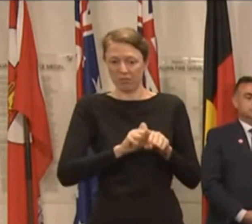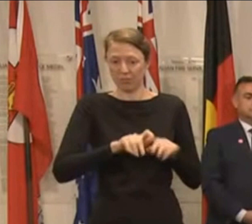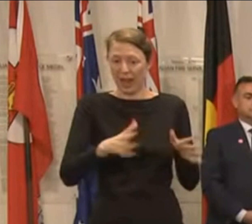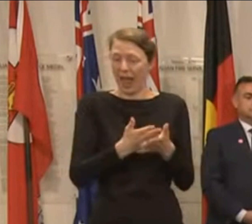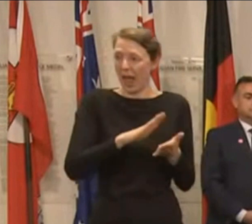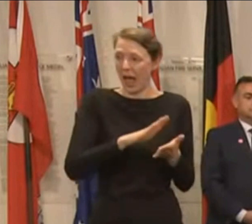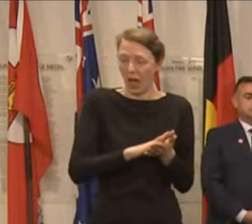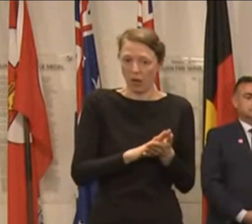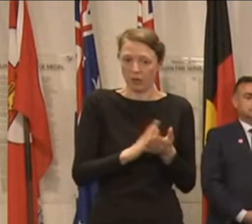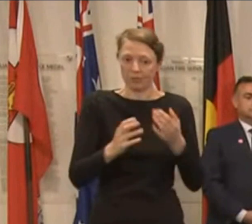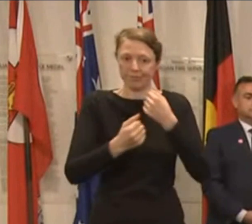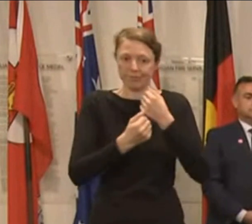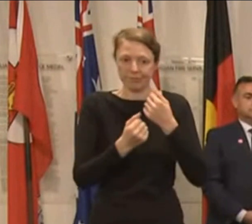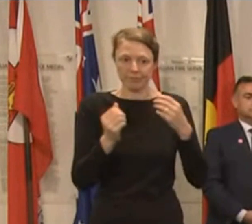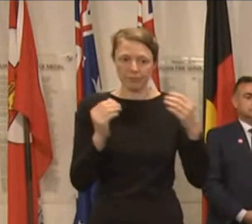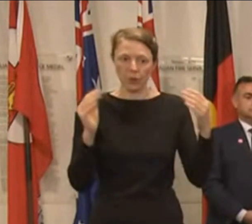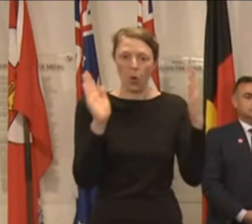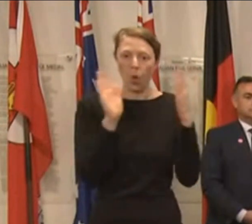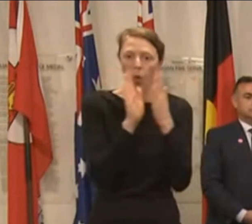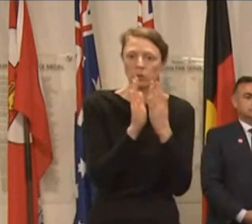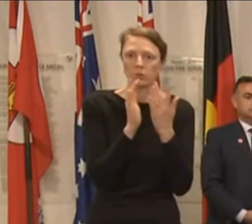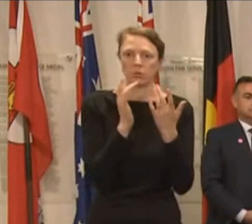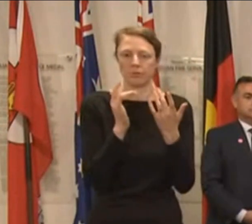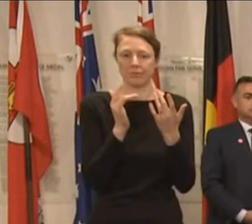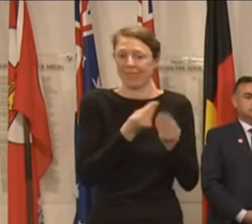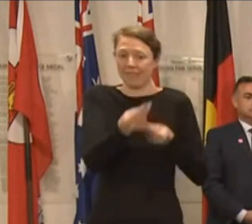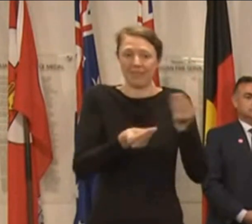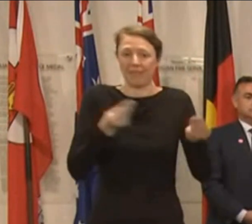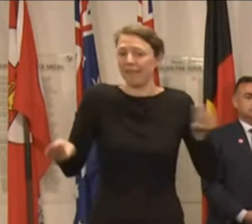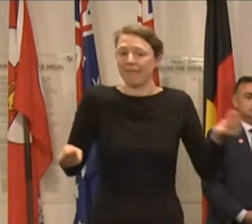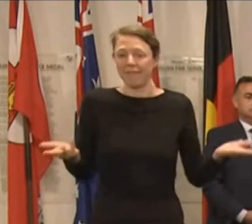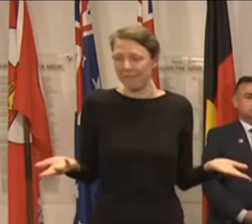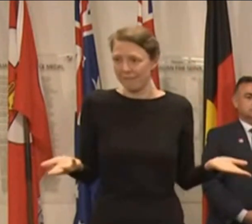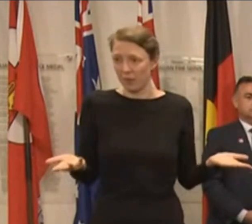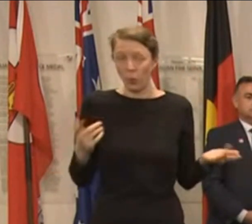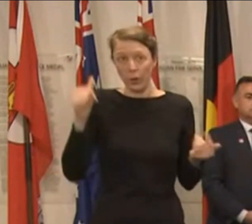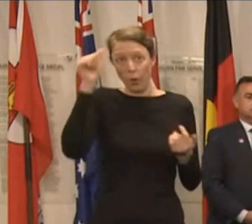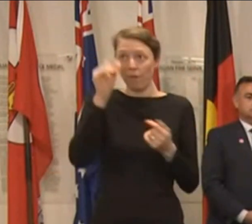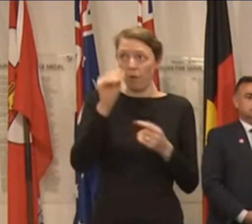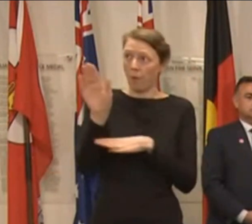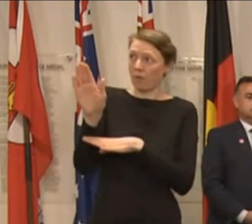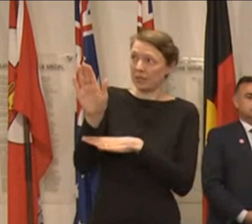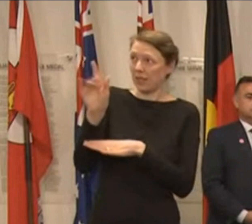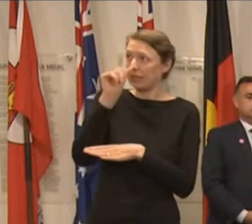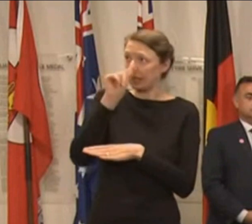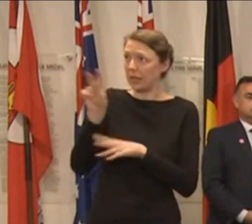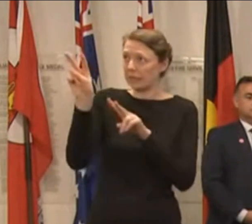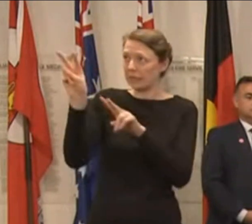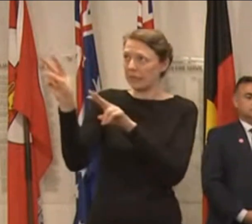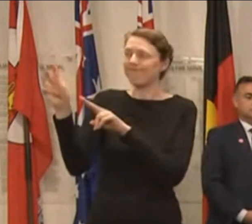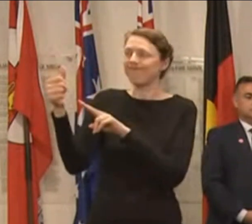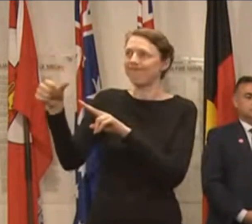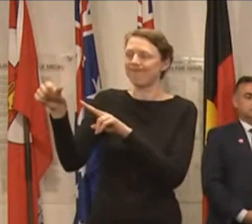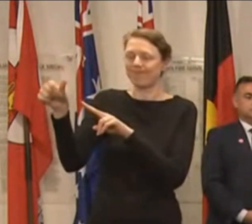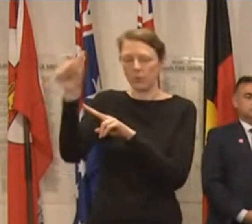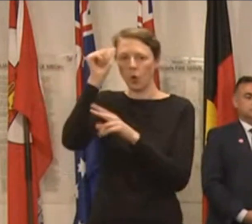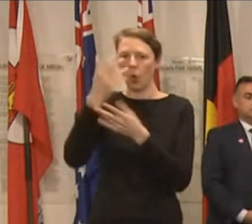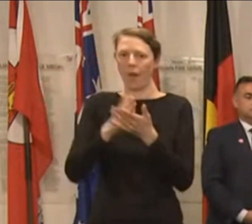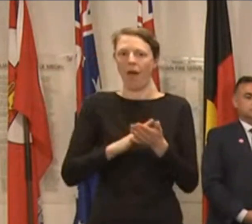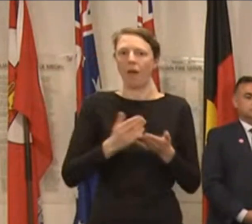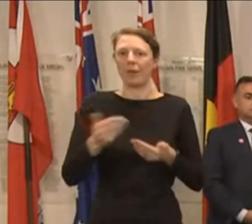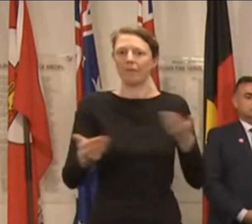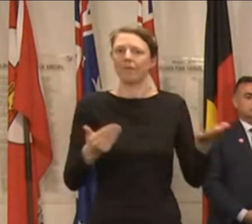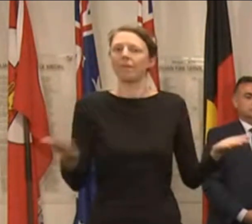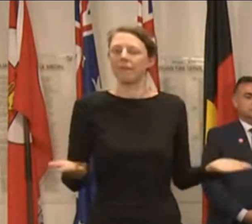what we want to avoid. And I just want to really thank everybody for coming forward and getting tested. It's been absolutely brilliant. The thousands of people who've got